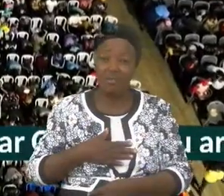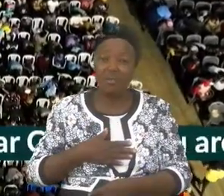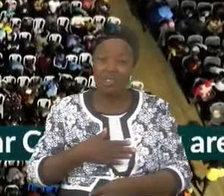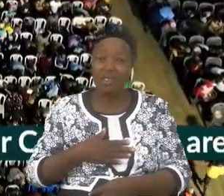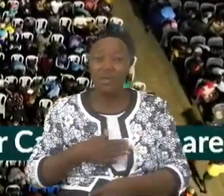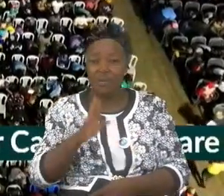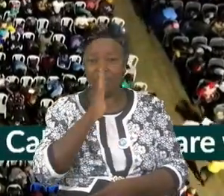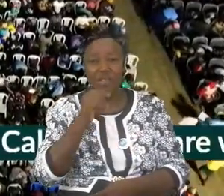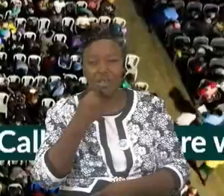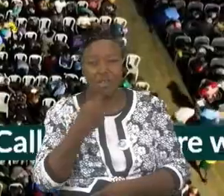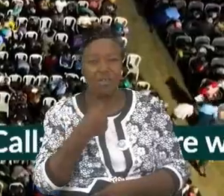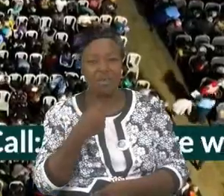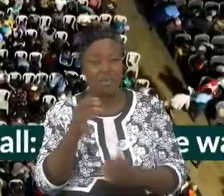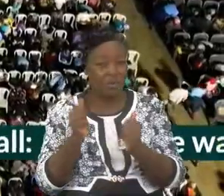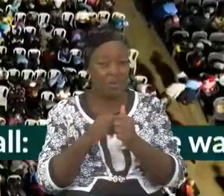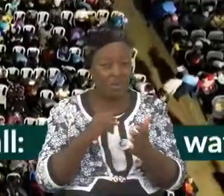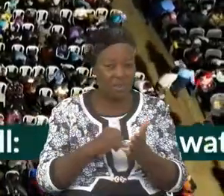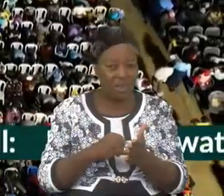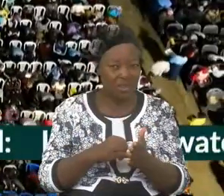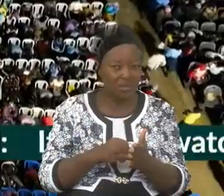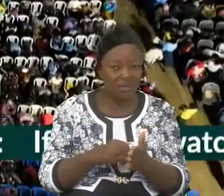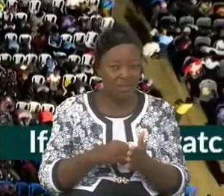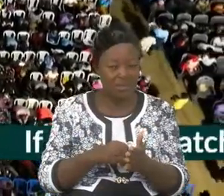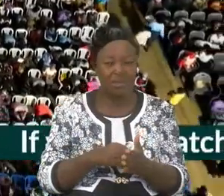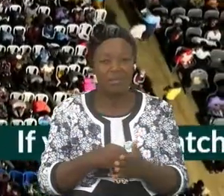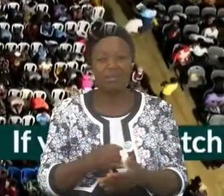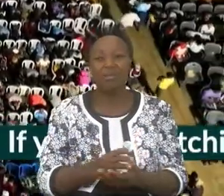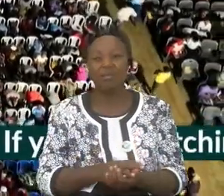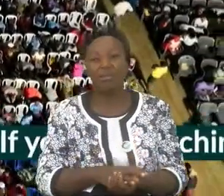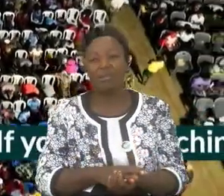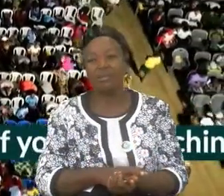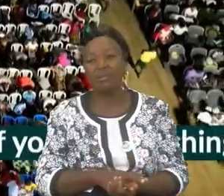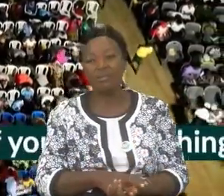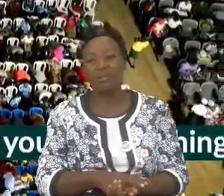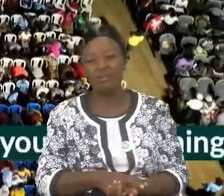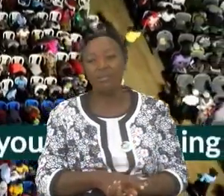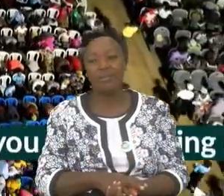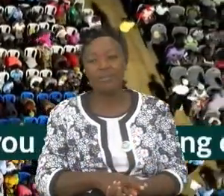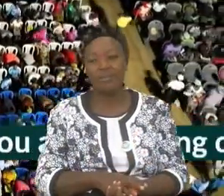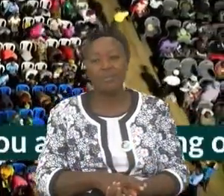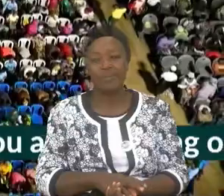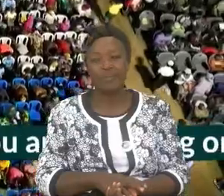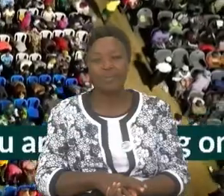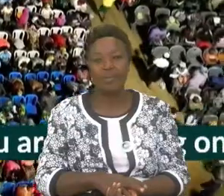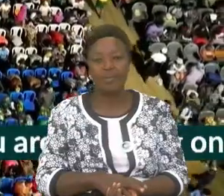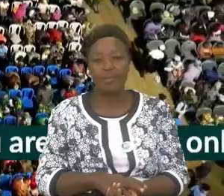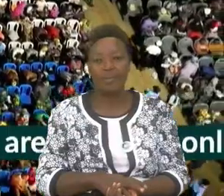Counselors, I see some of us just walking. Look at those who are standing on the other